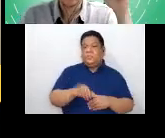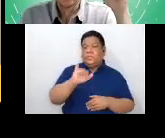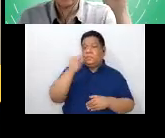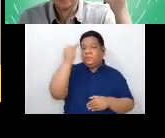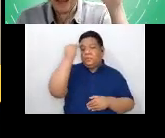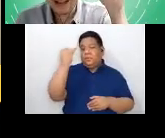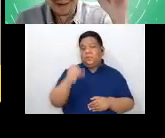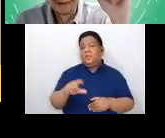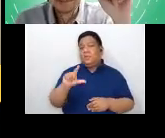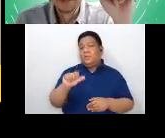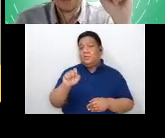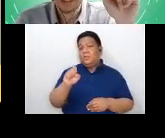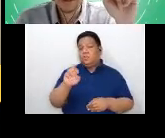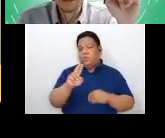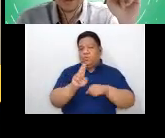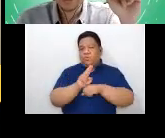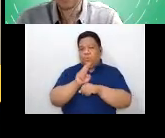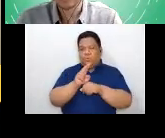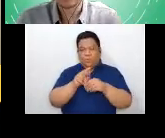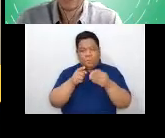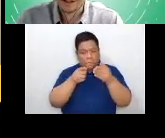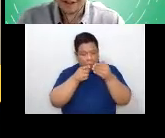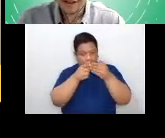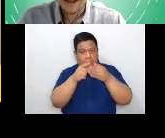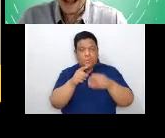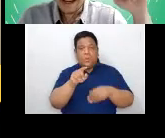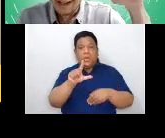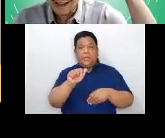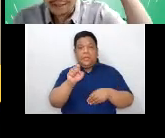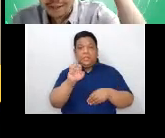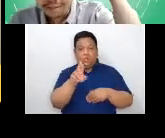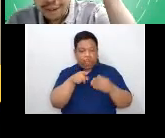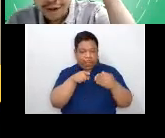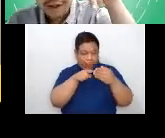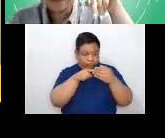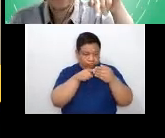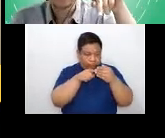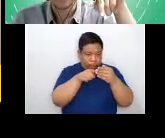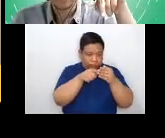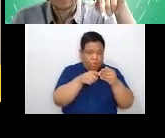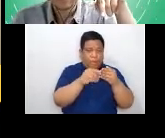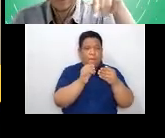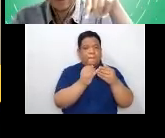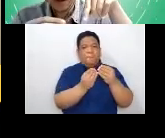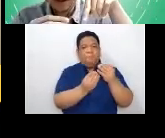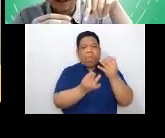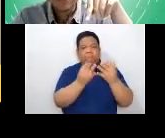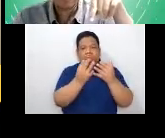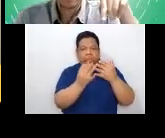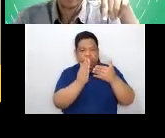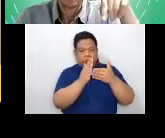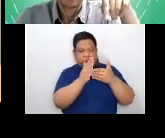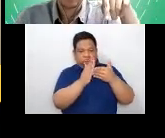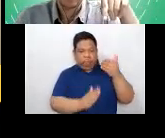cutter uses a high-powered beam of light, usually a laser, and it will burn the material,